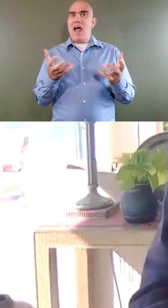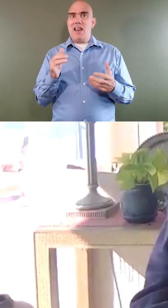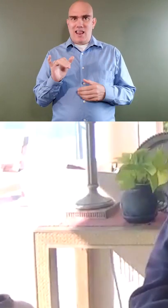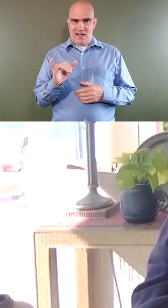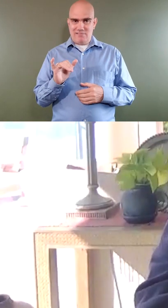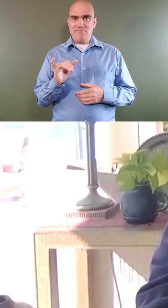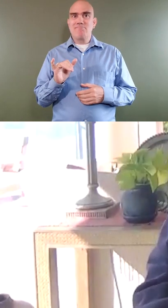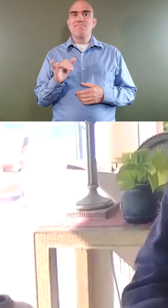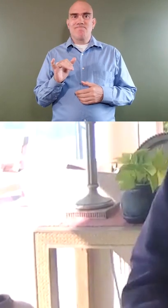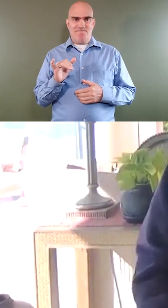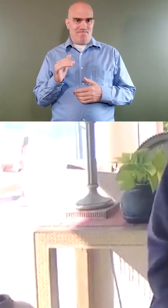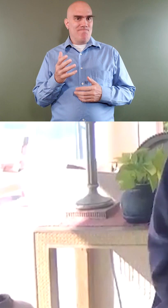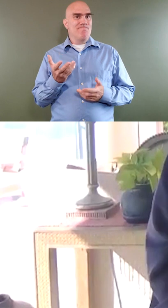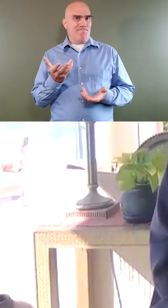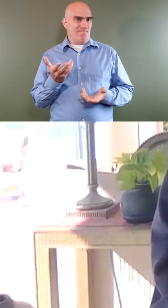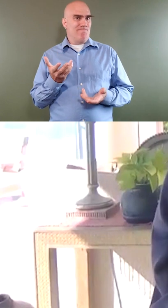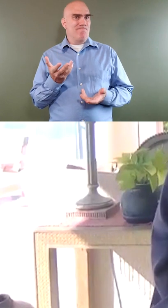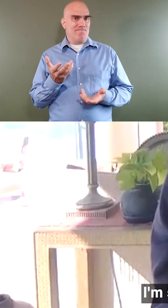like